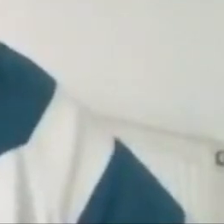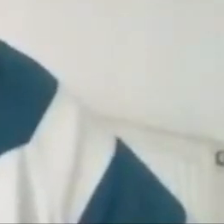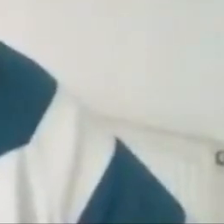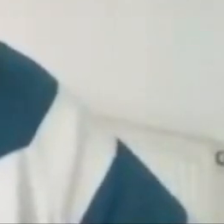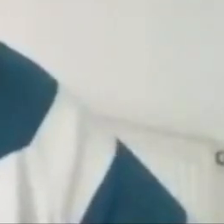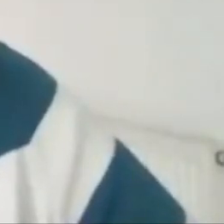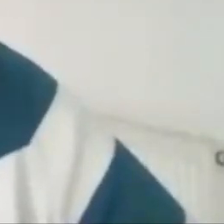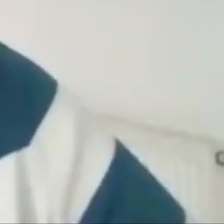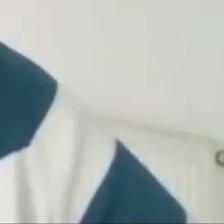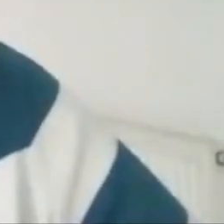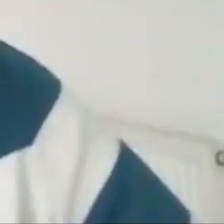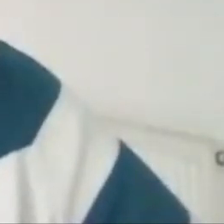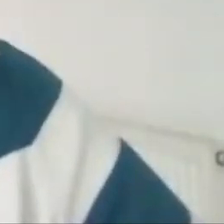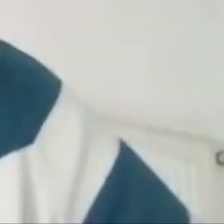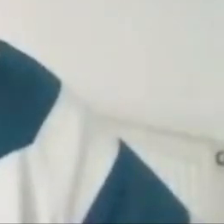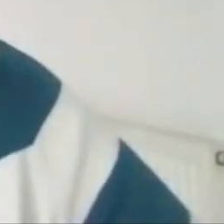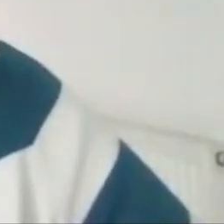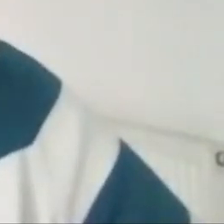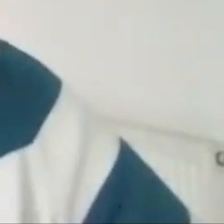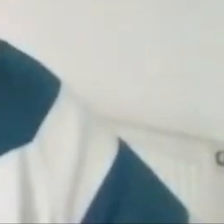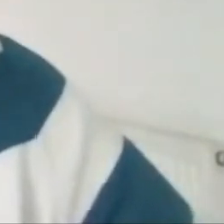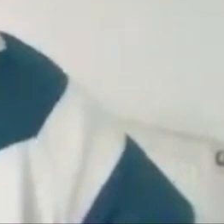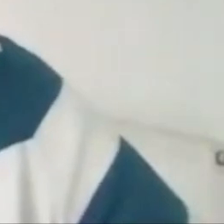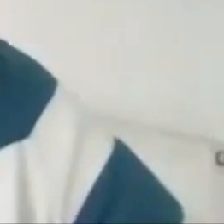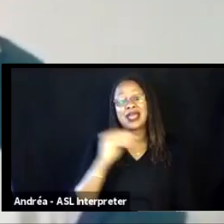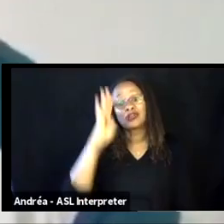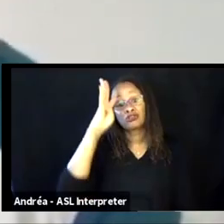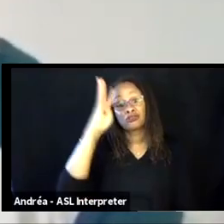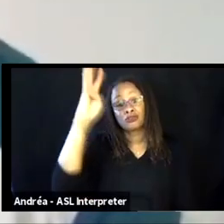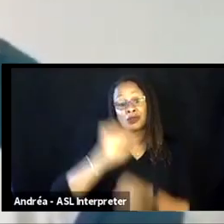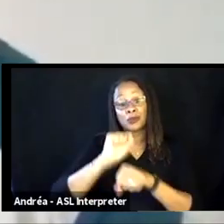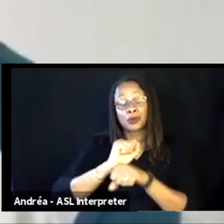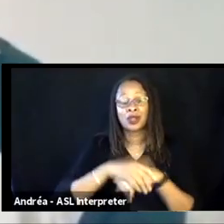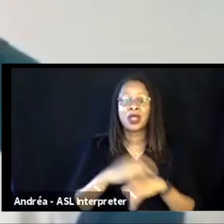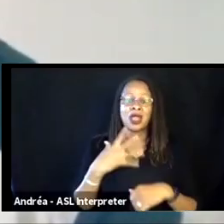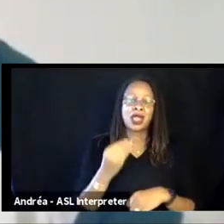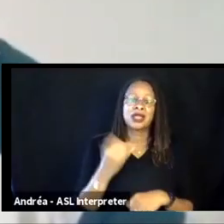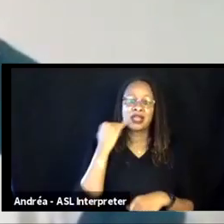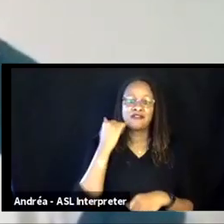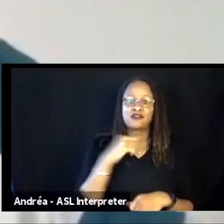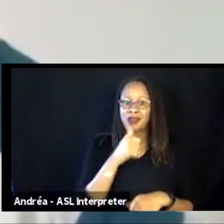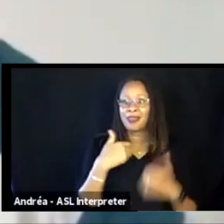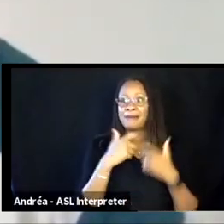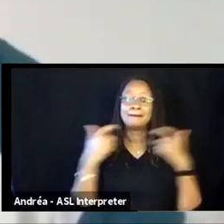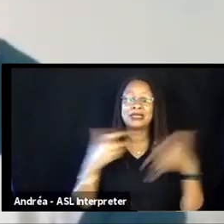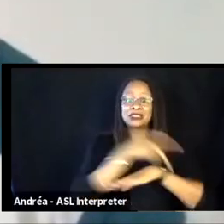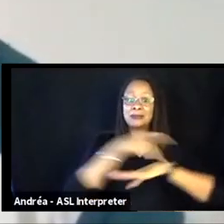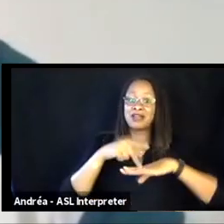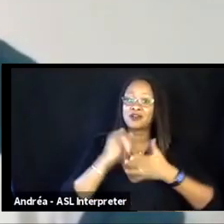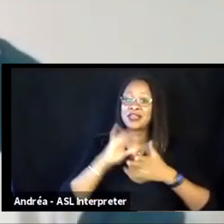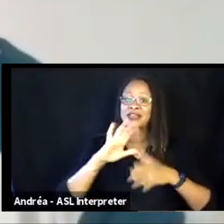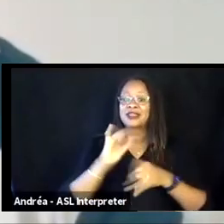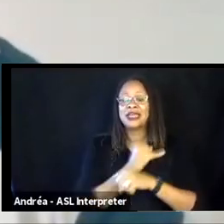to decades worth of data and creative work. And of course we are one of, if not the biggest platform the industry has. And